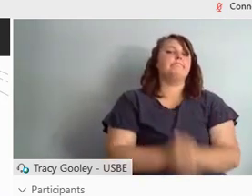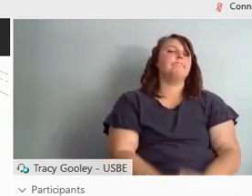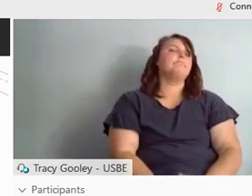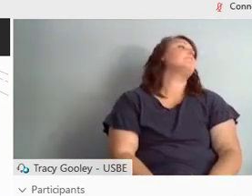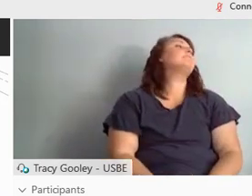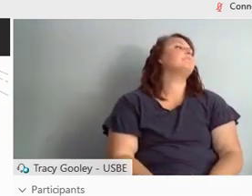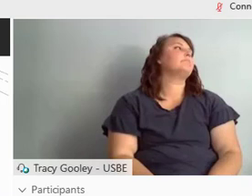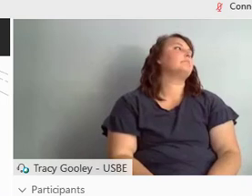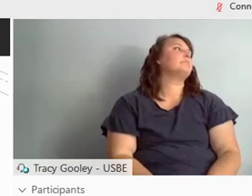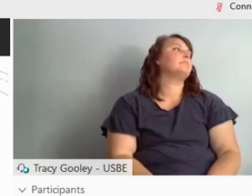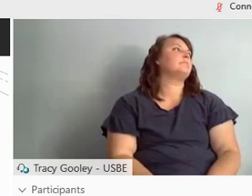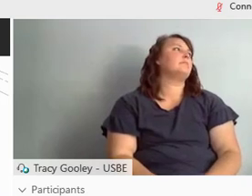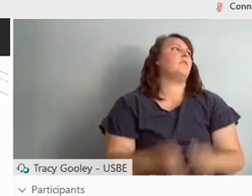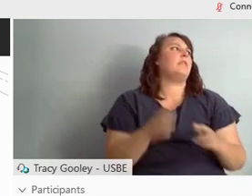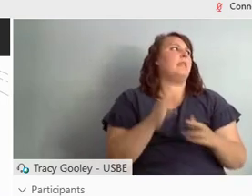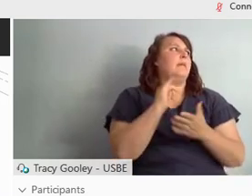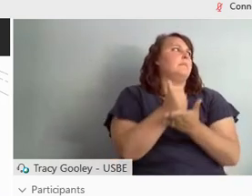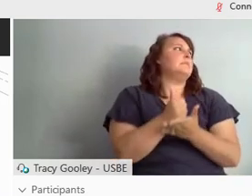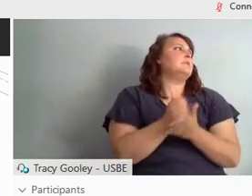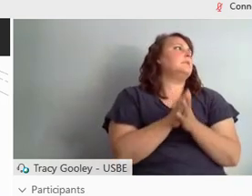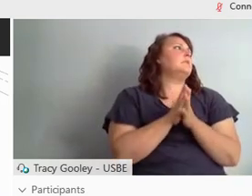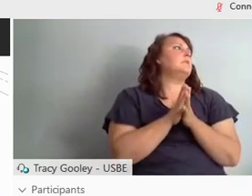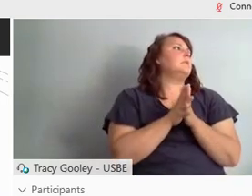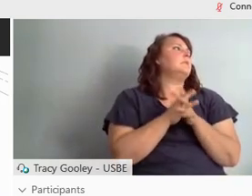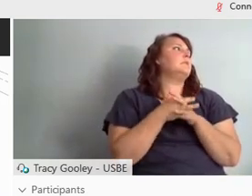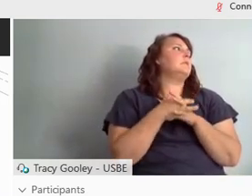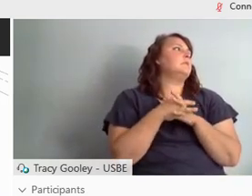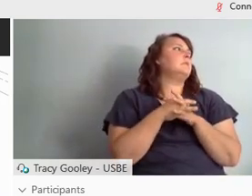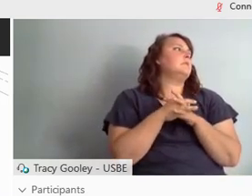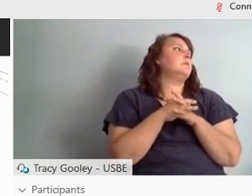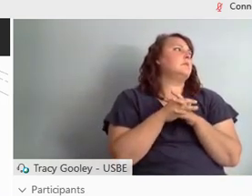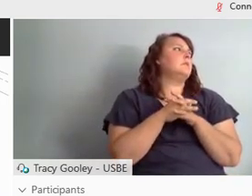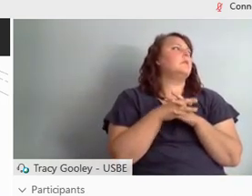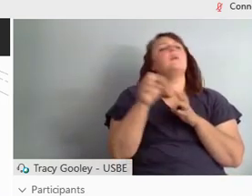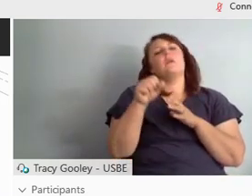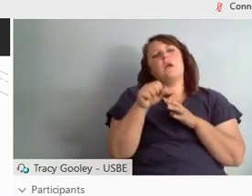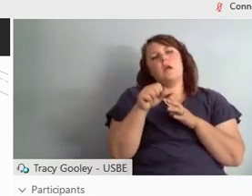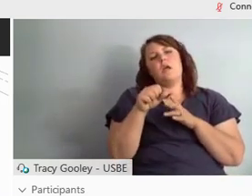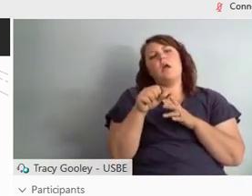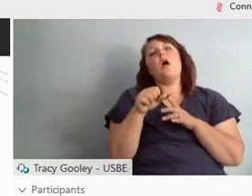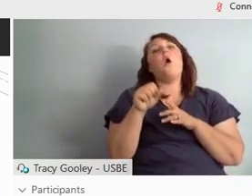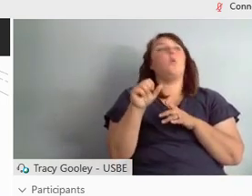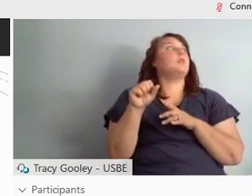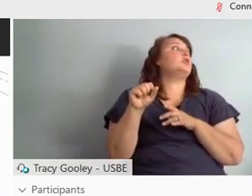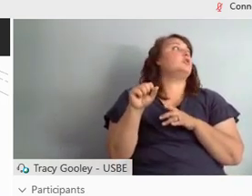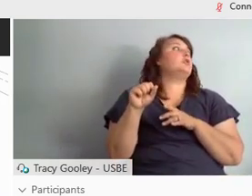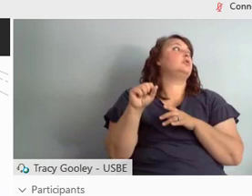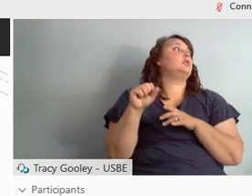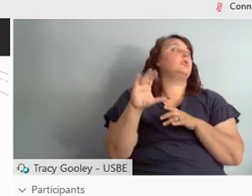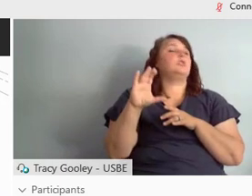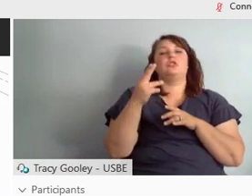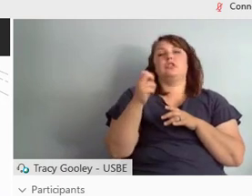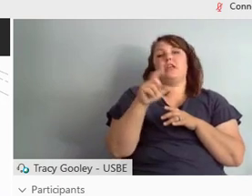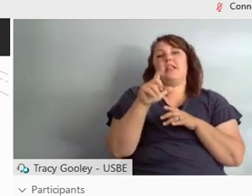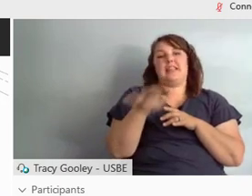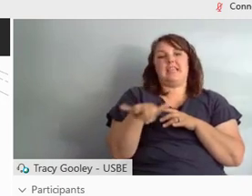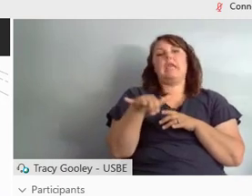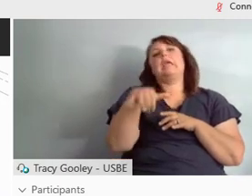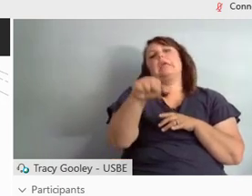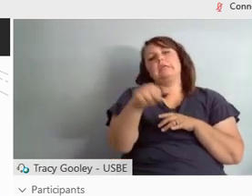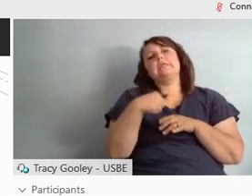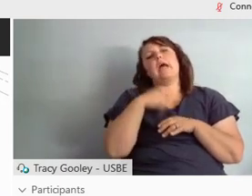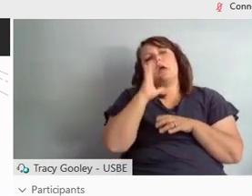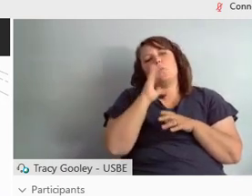in the data gateway currently. I hope that helps, Kristen. And Shella, yes, I will make a separate